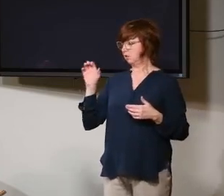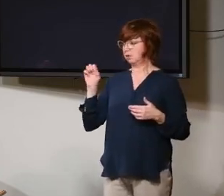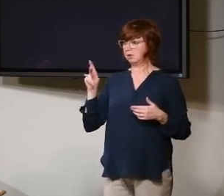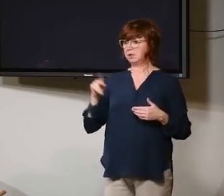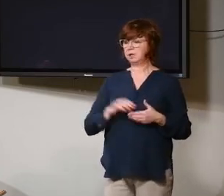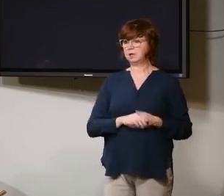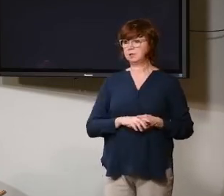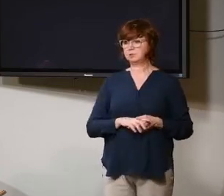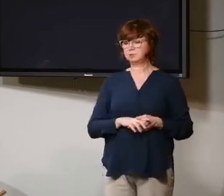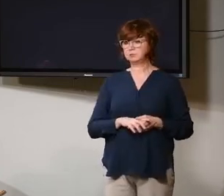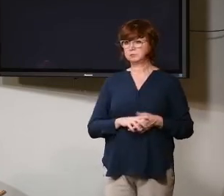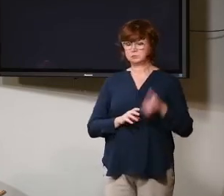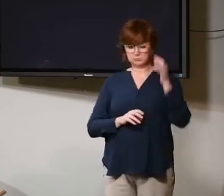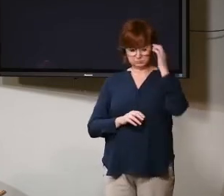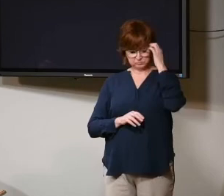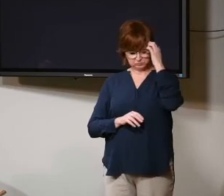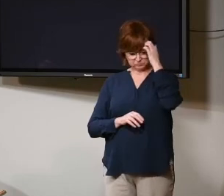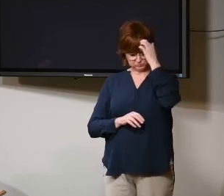example, this